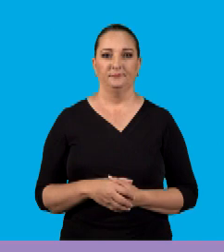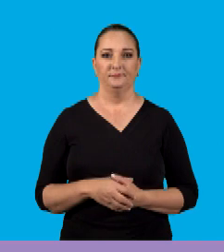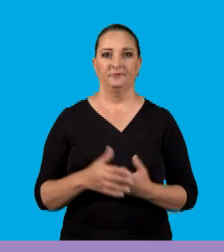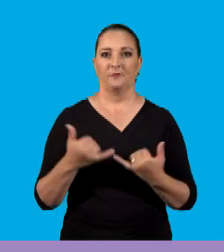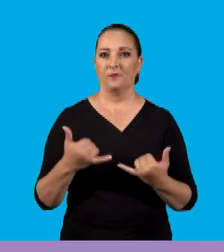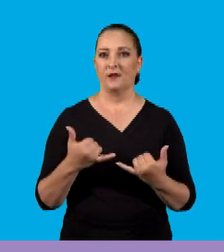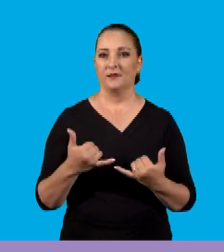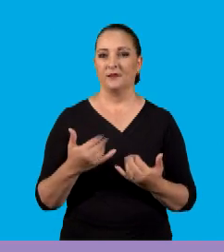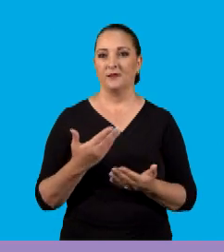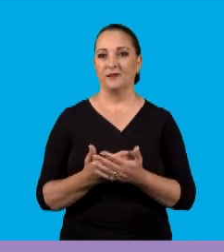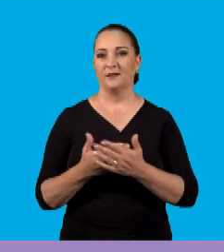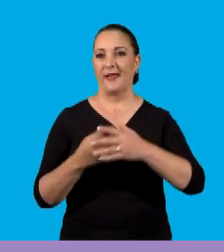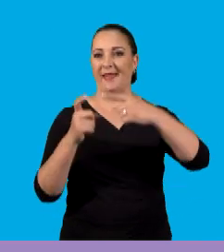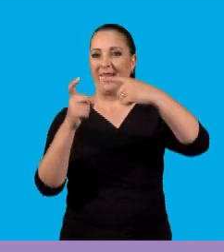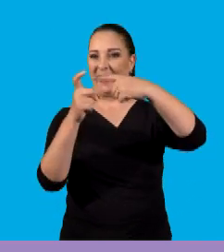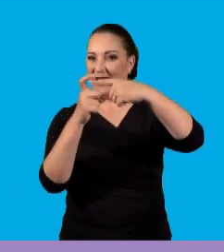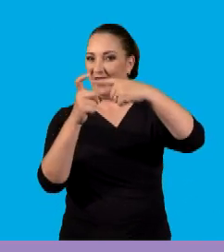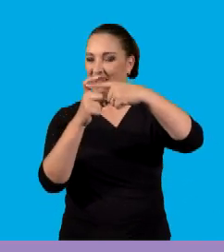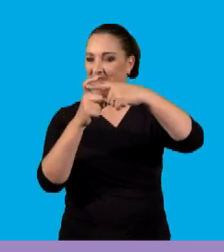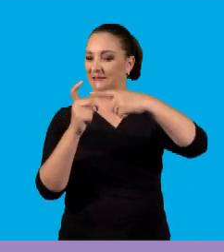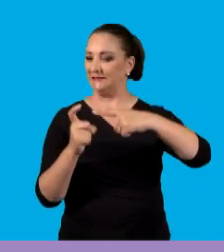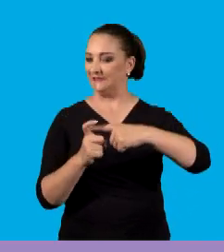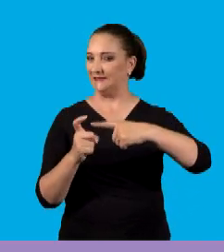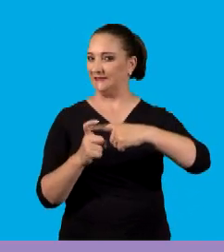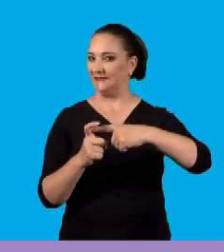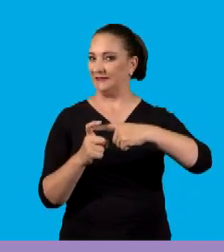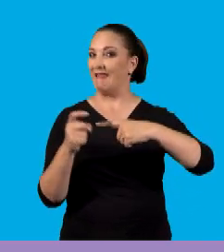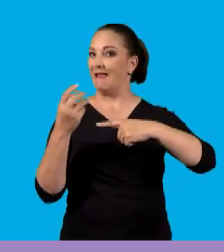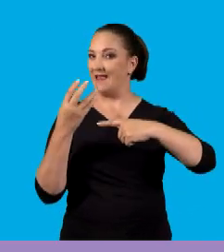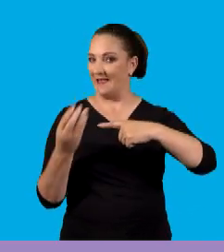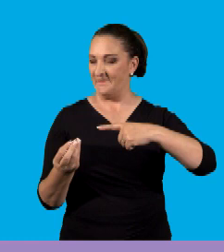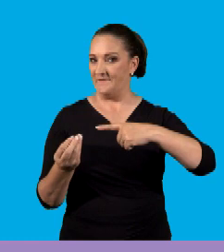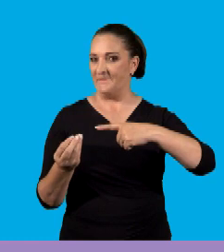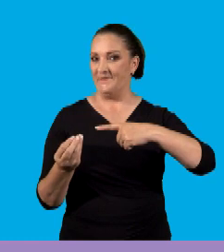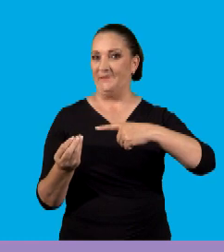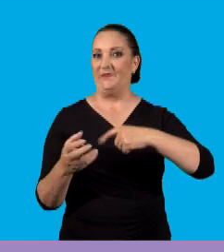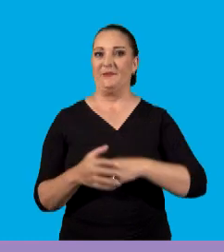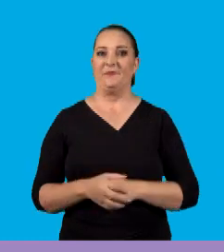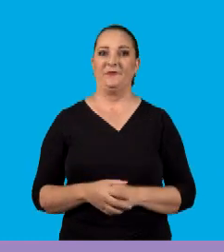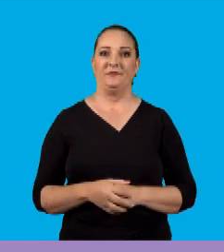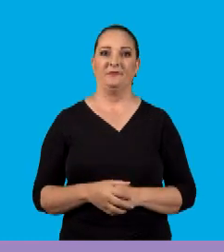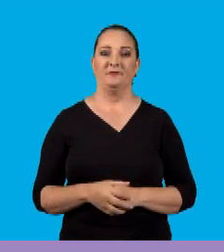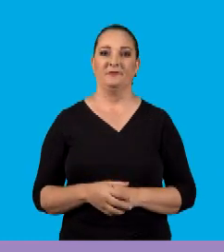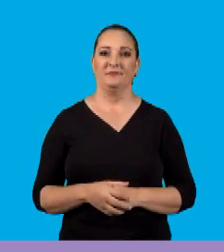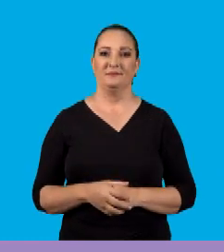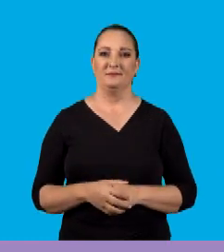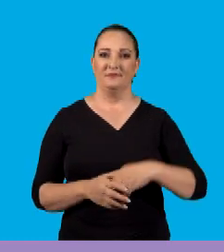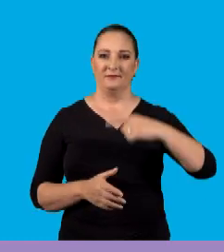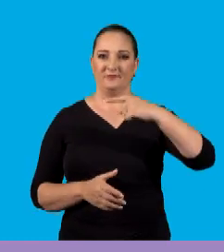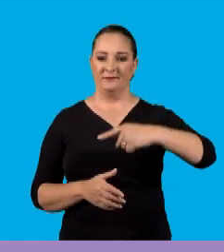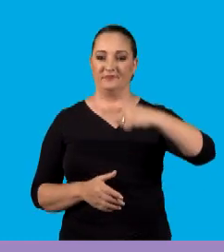Just add a new marking there to make sure that I have two arrows here